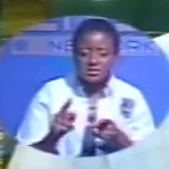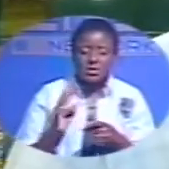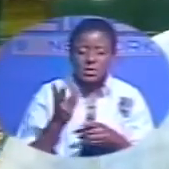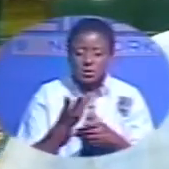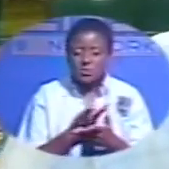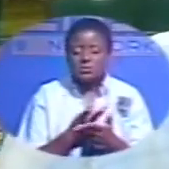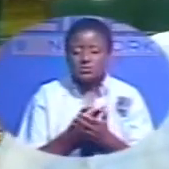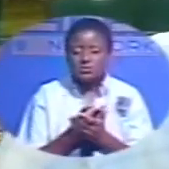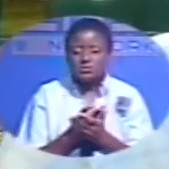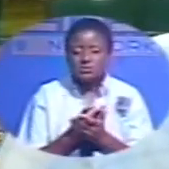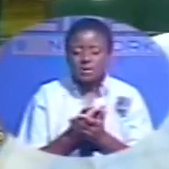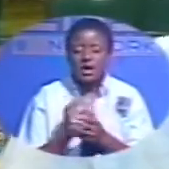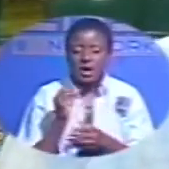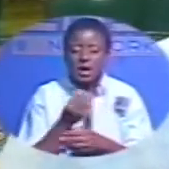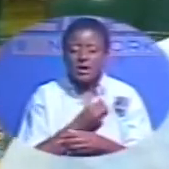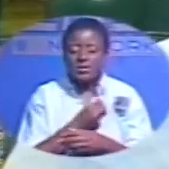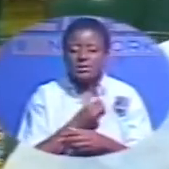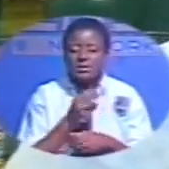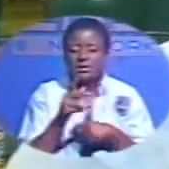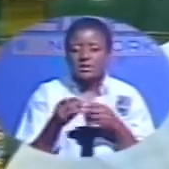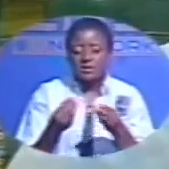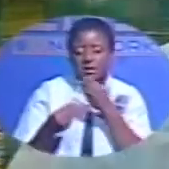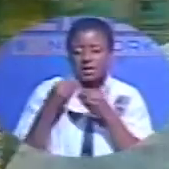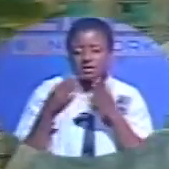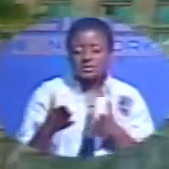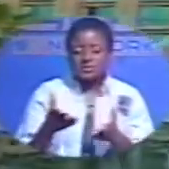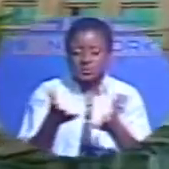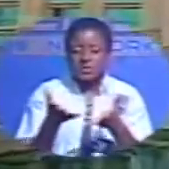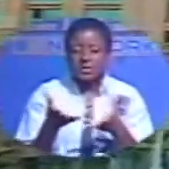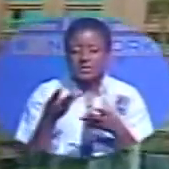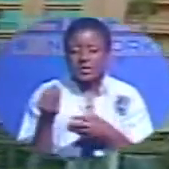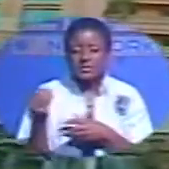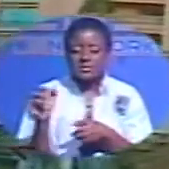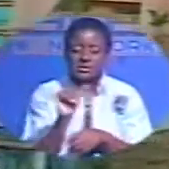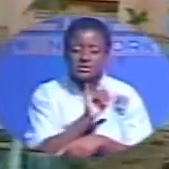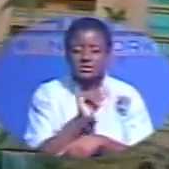reason that our customers who are coming from North America will like them too. Altavis Munnings, ZNS News.